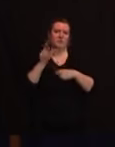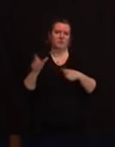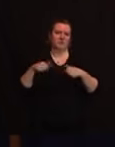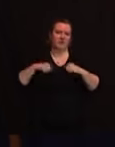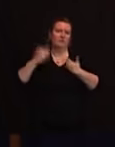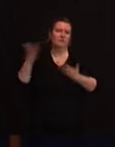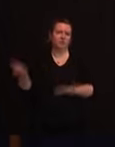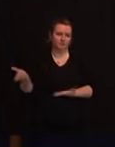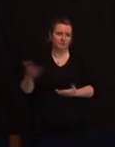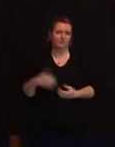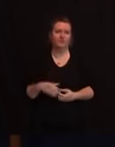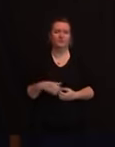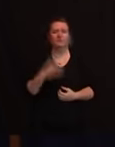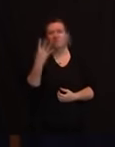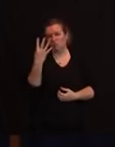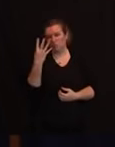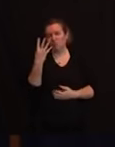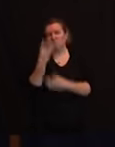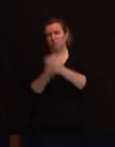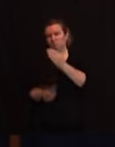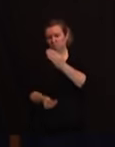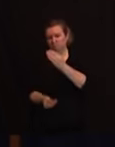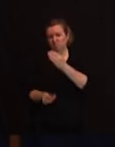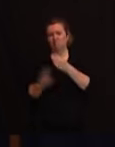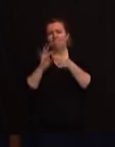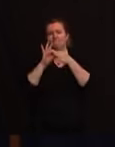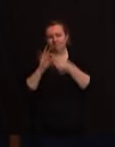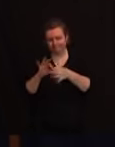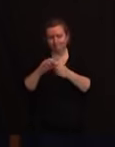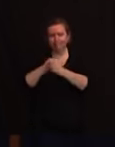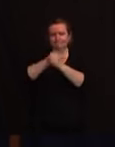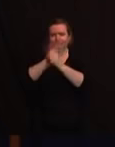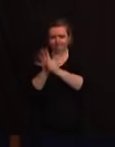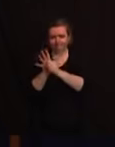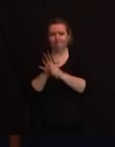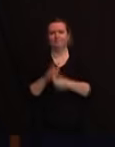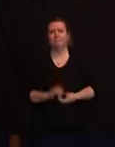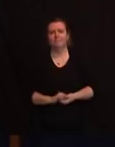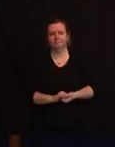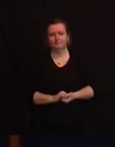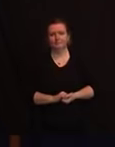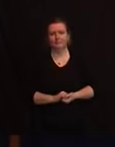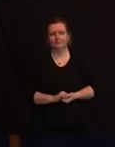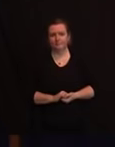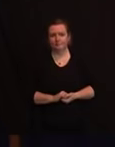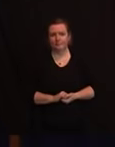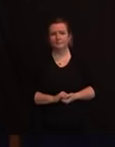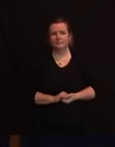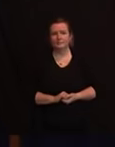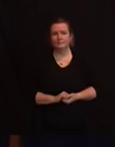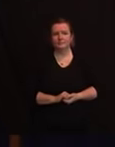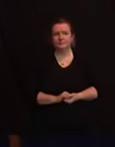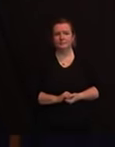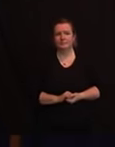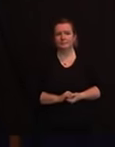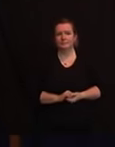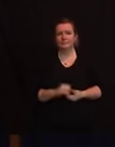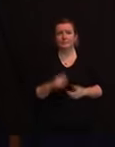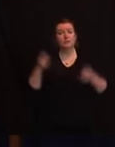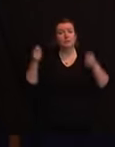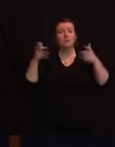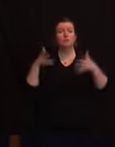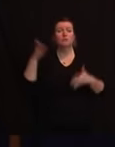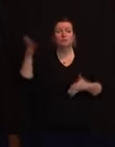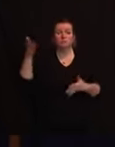14 deaths directly related to COVID-19. The director of these facilities reports that they have